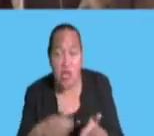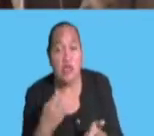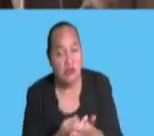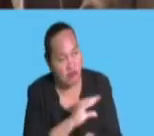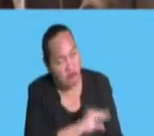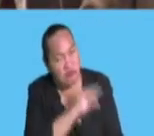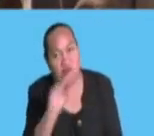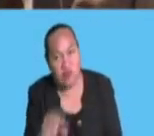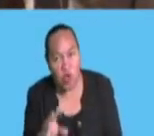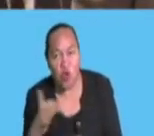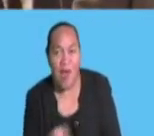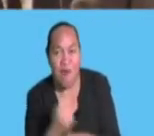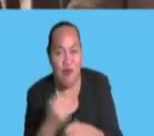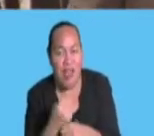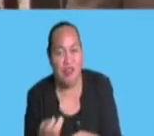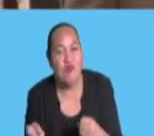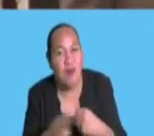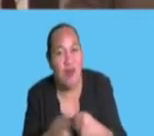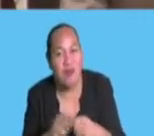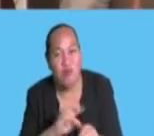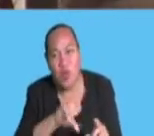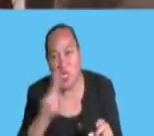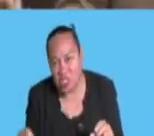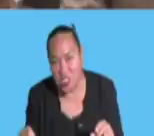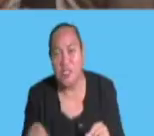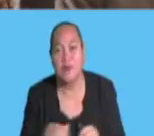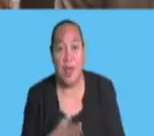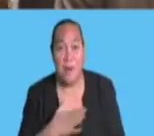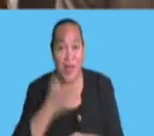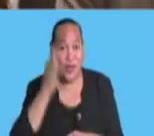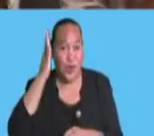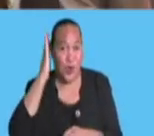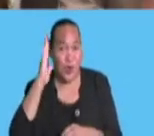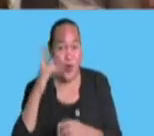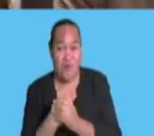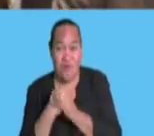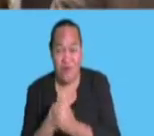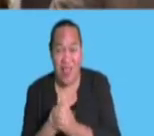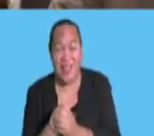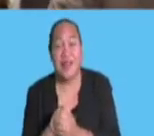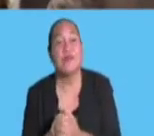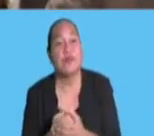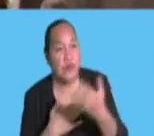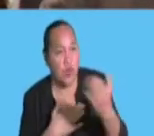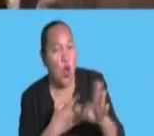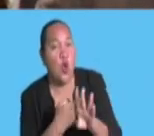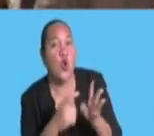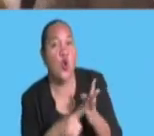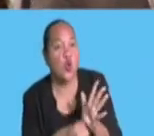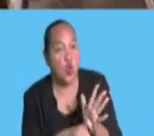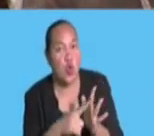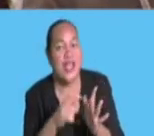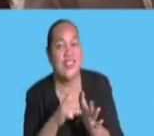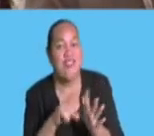the upgrade and replacement of bridges. My schoolmate and housemate and classmate, the Honorable Kurindani, has